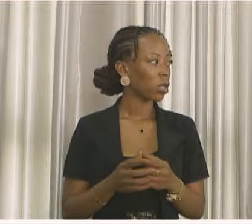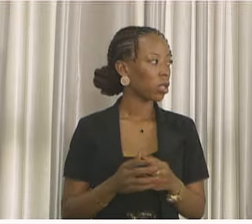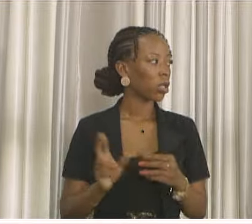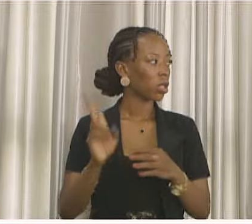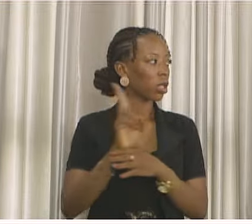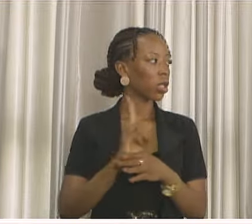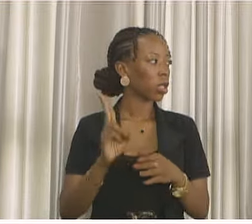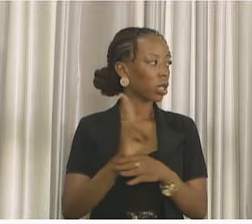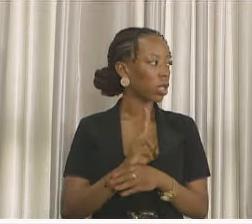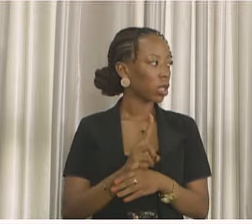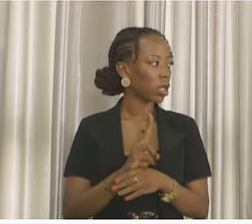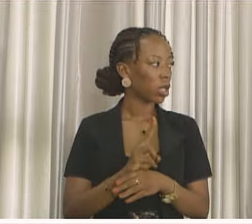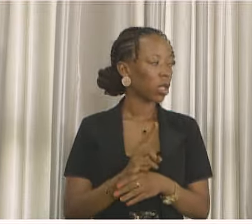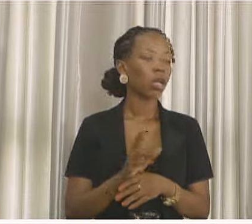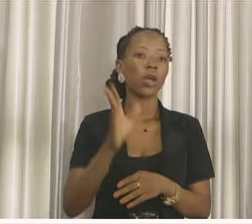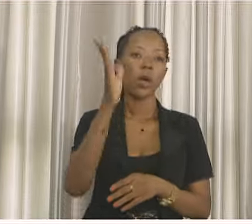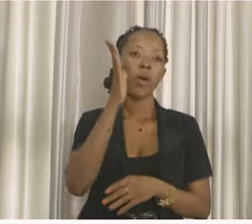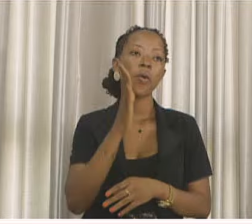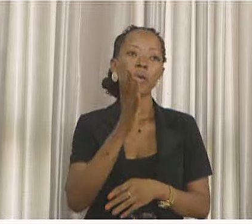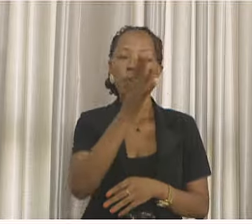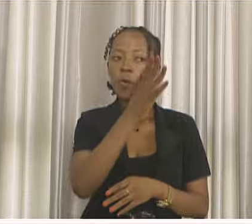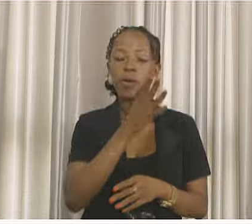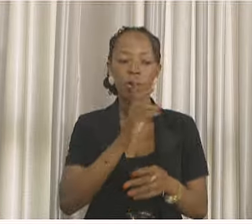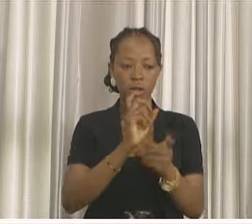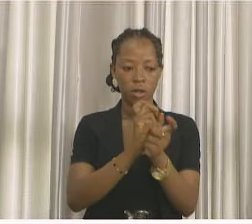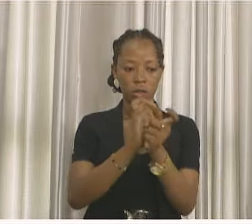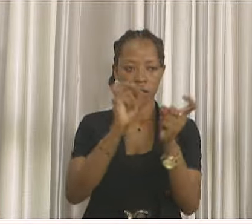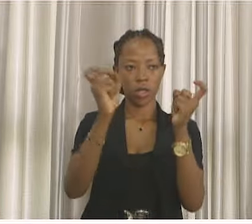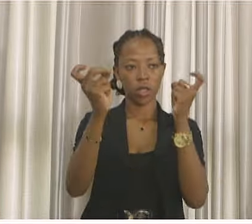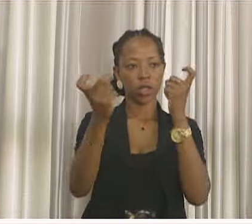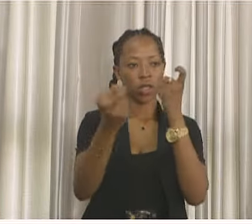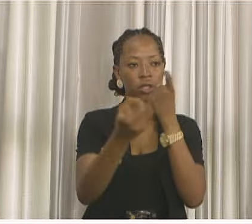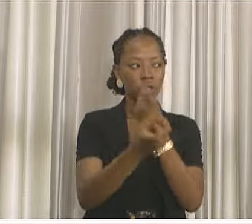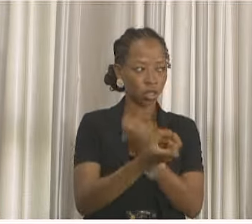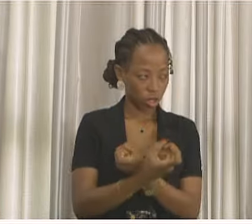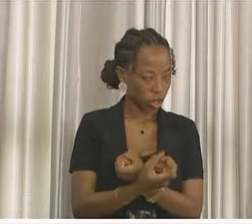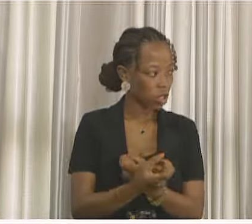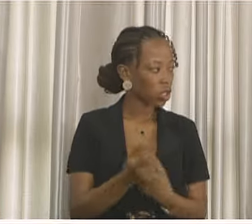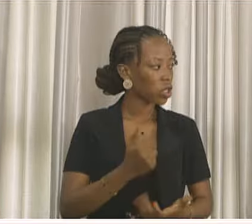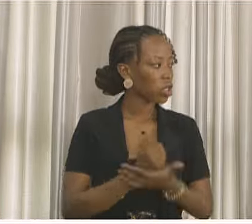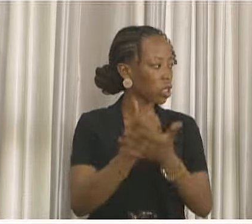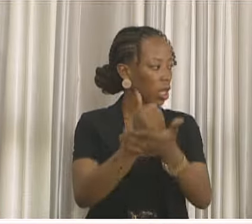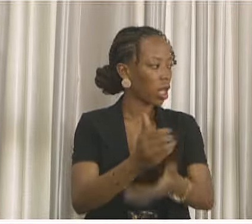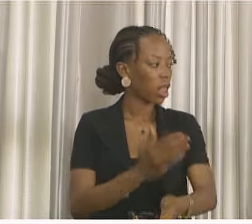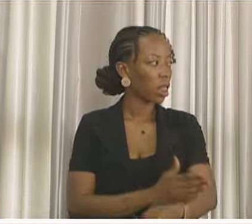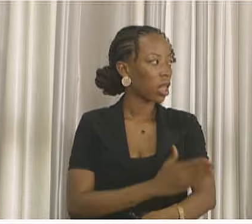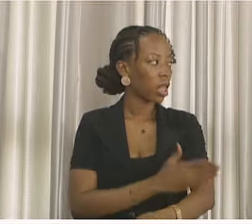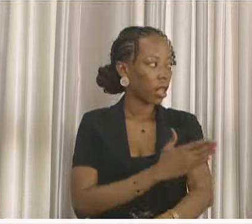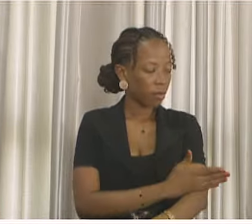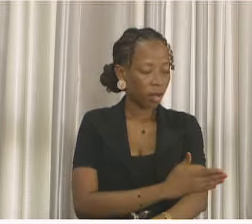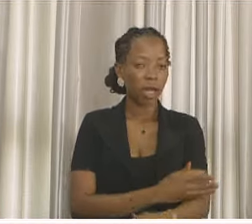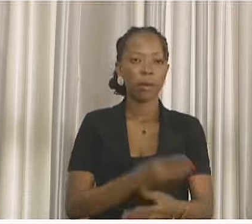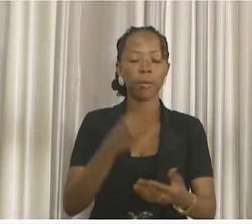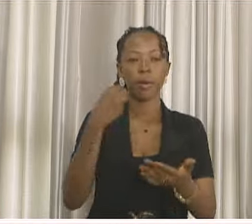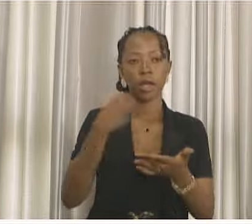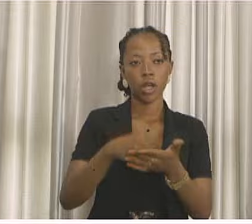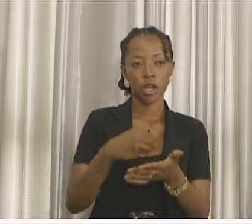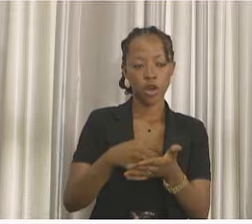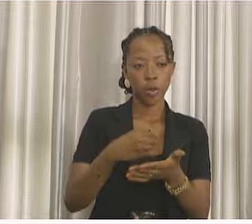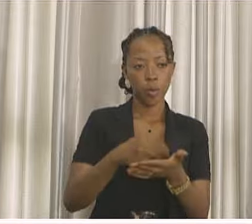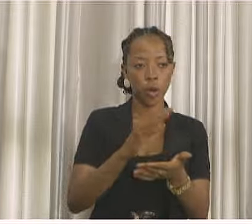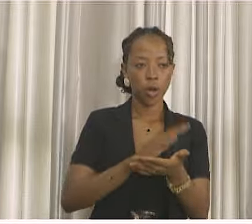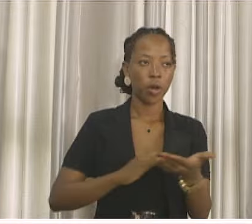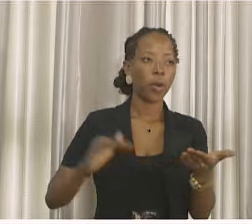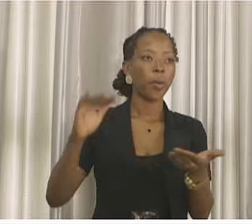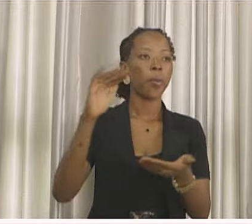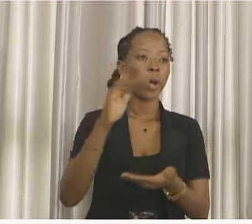using agriculture for turn this economy around. 50% of we GDP, they come from